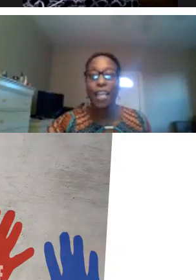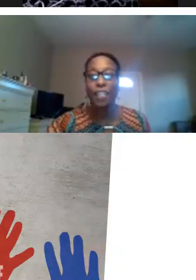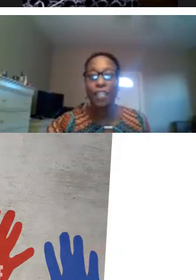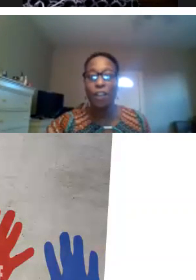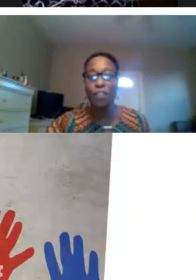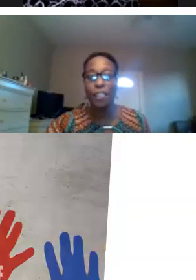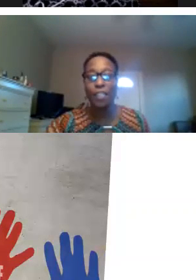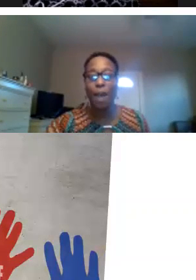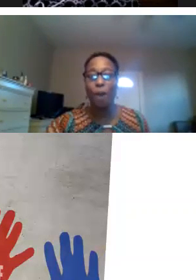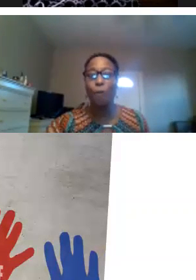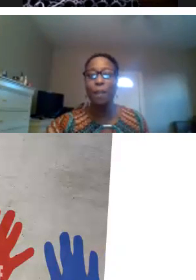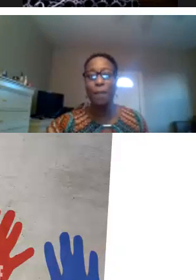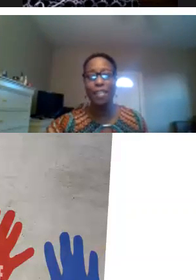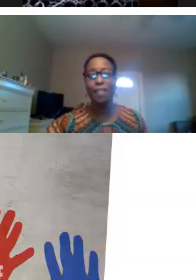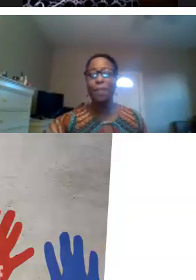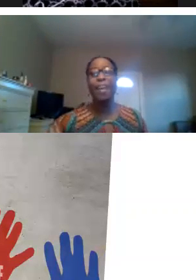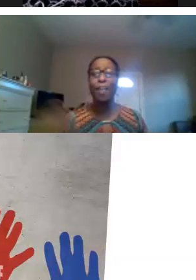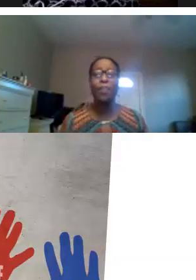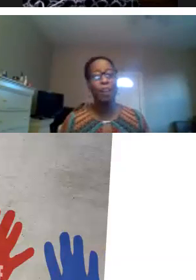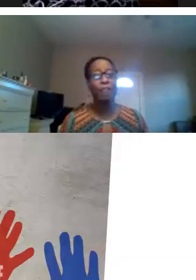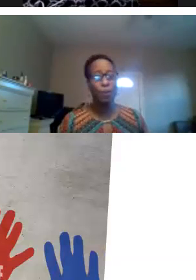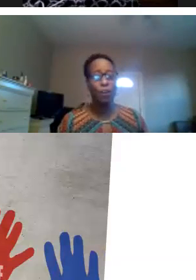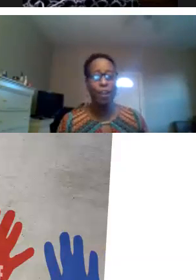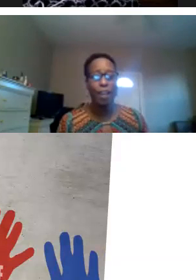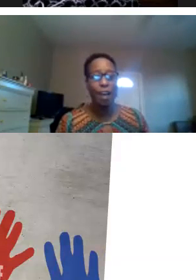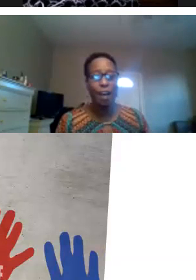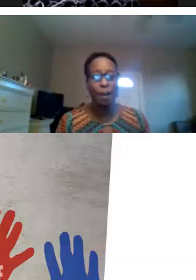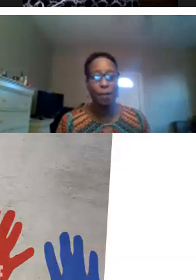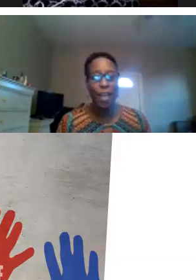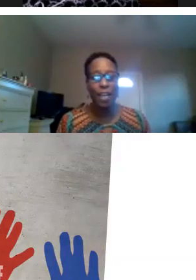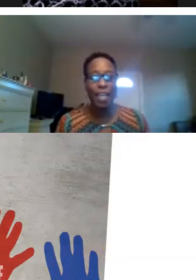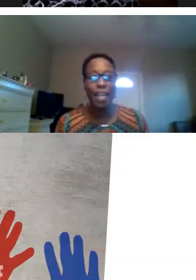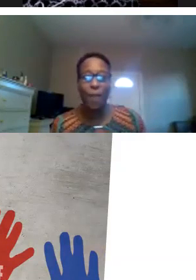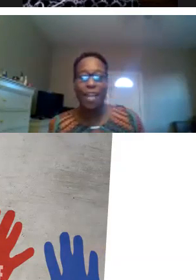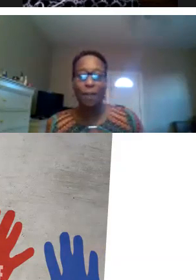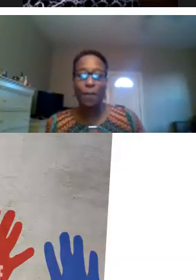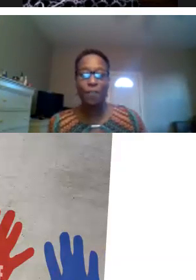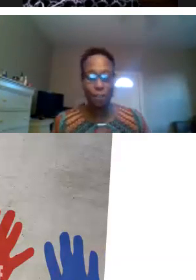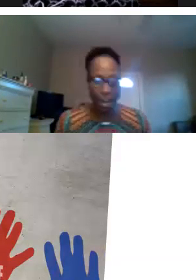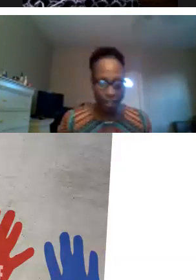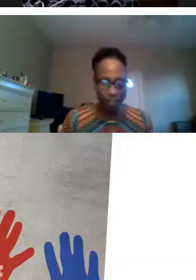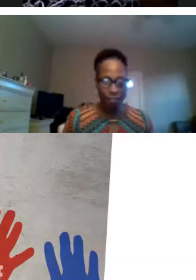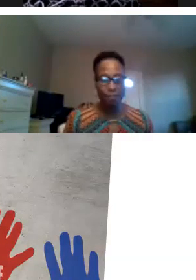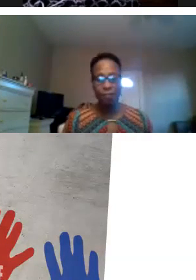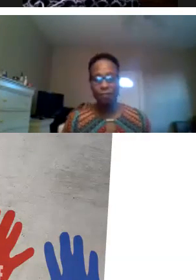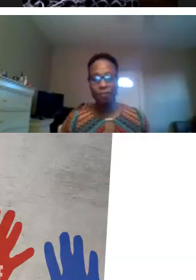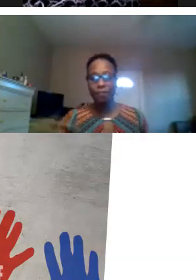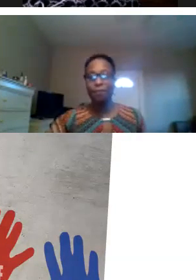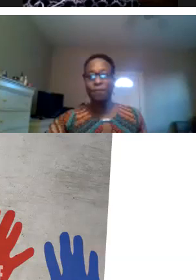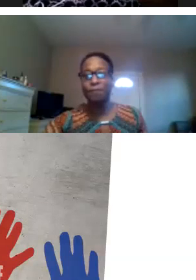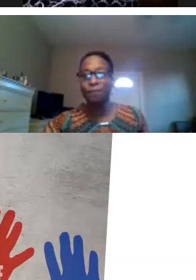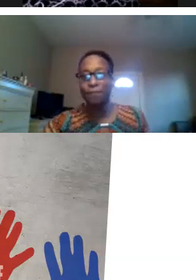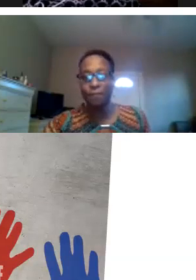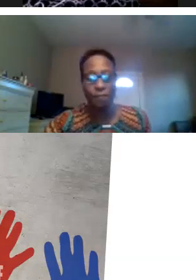gonna actually talk to us about what it means to be a healthcare voter. And take it away, Nana, whenever you're ready.